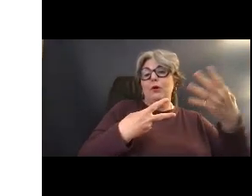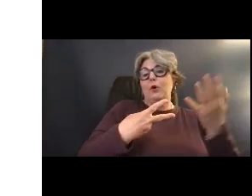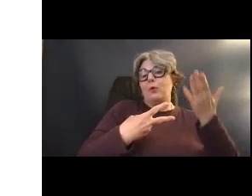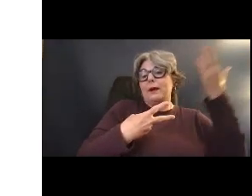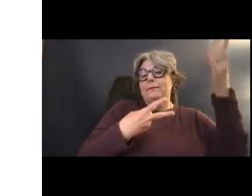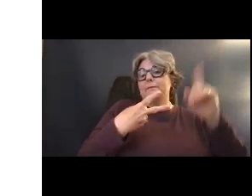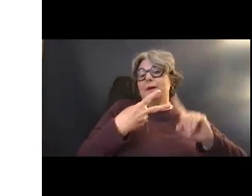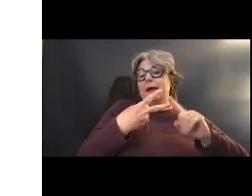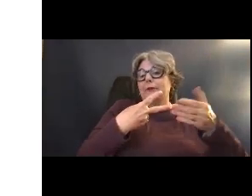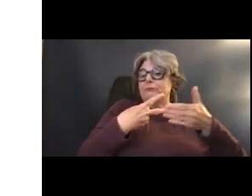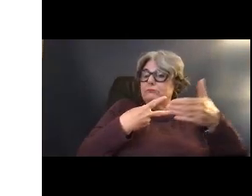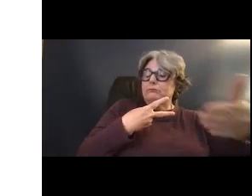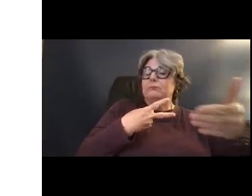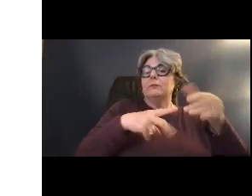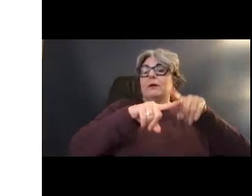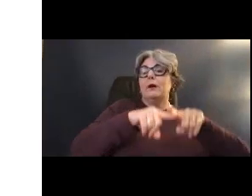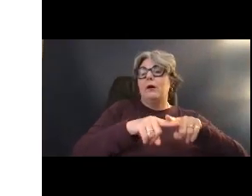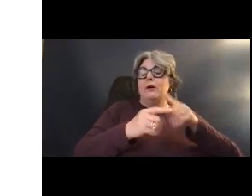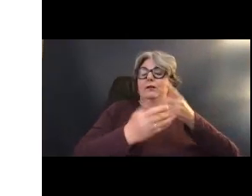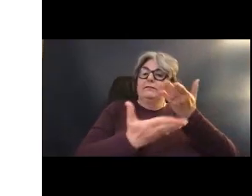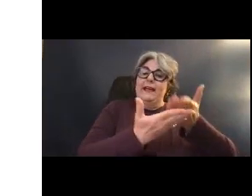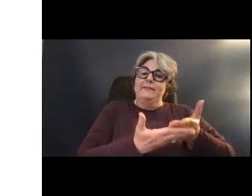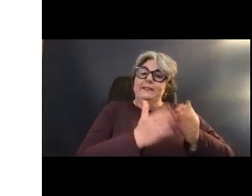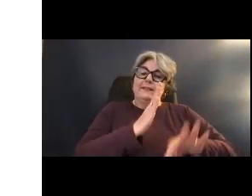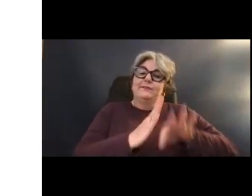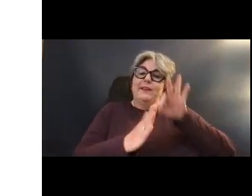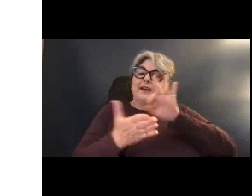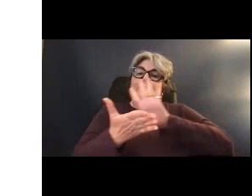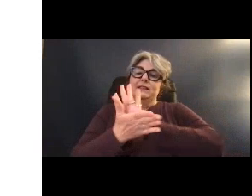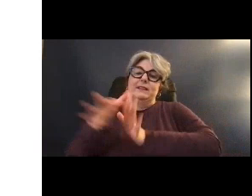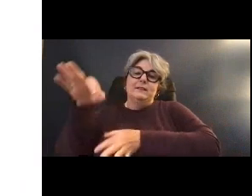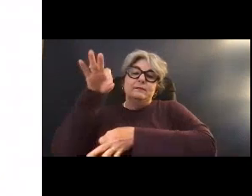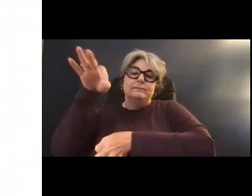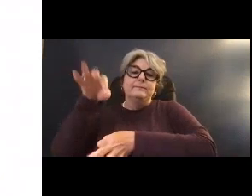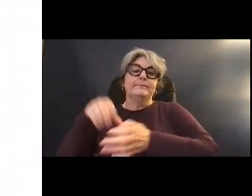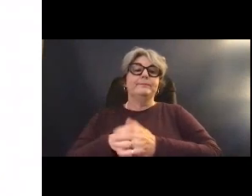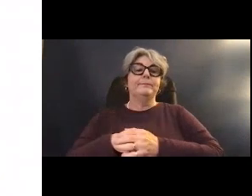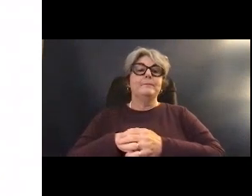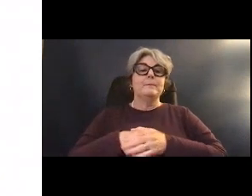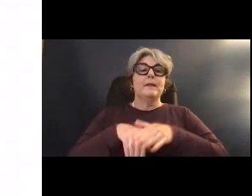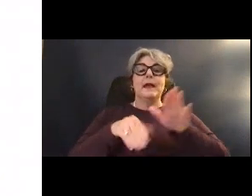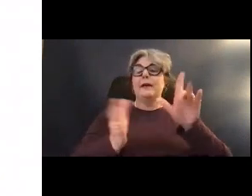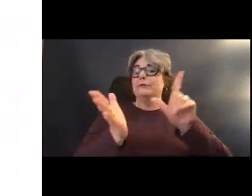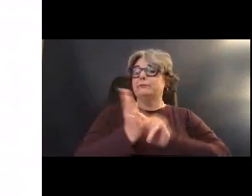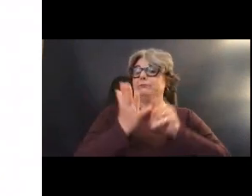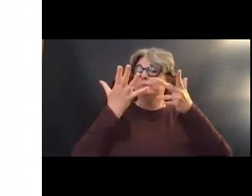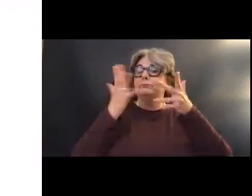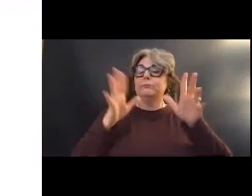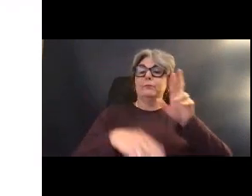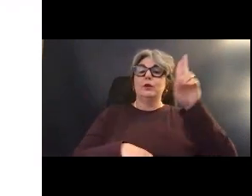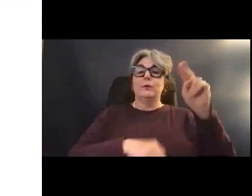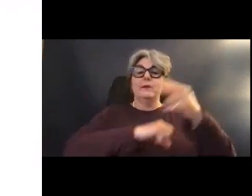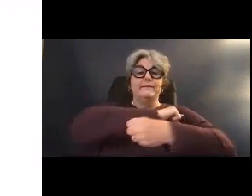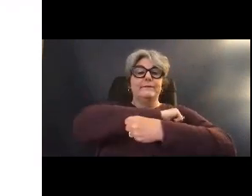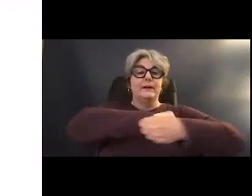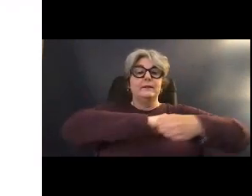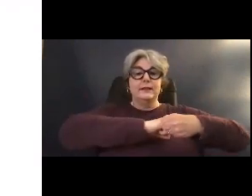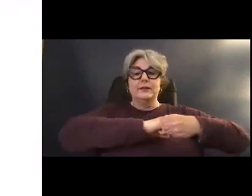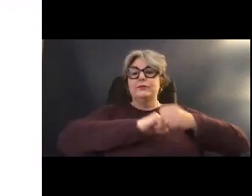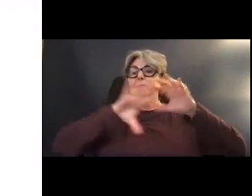on how to move forward based off of evidence found in the disquisition. Following publication, the UN Foundation will help